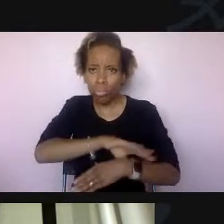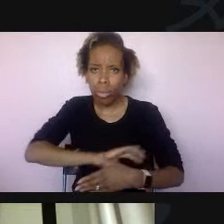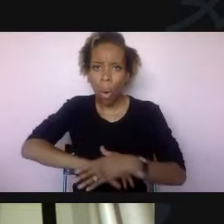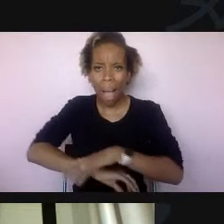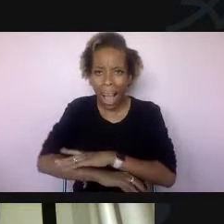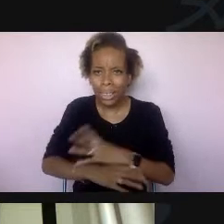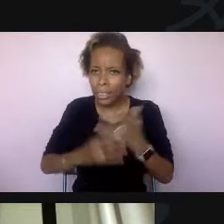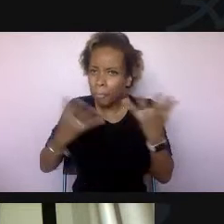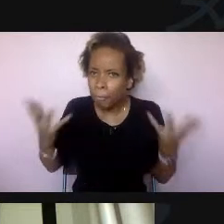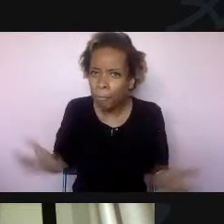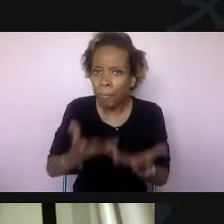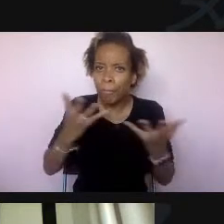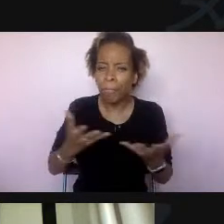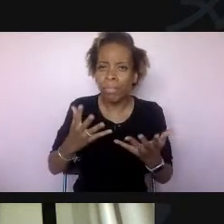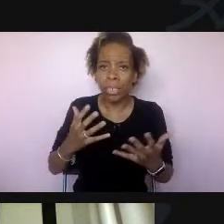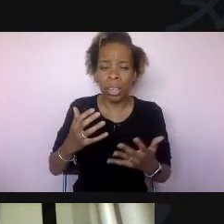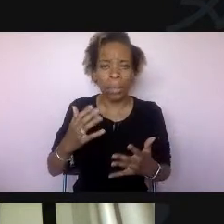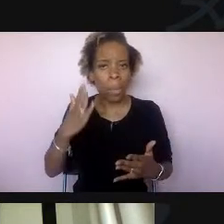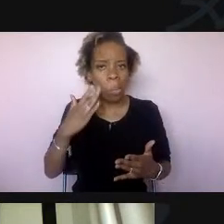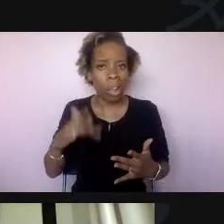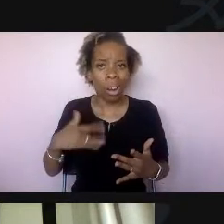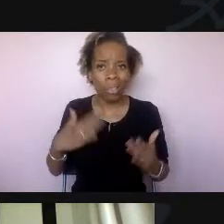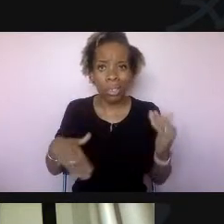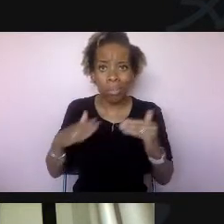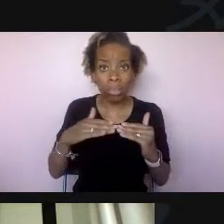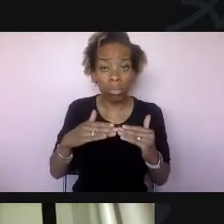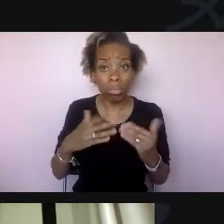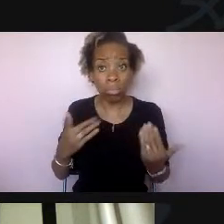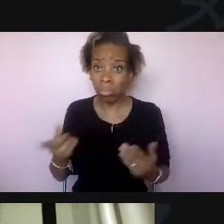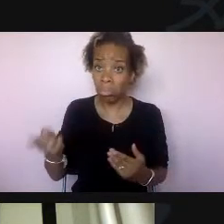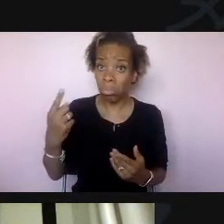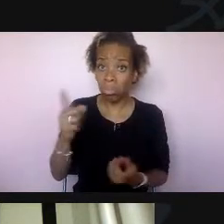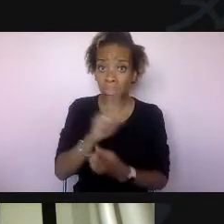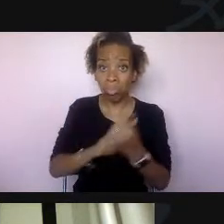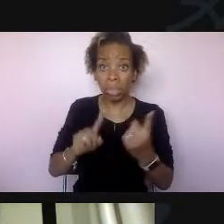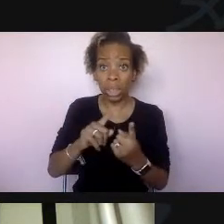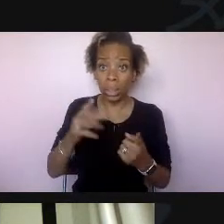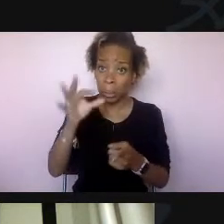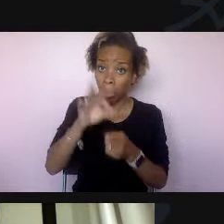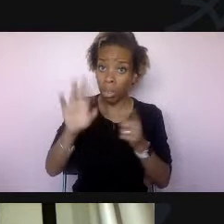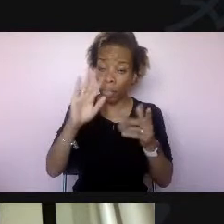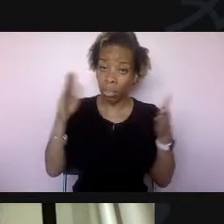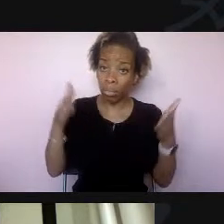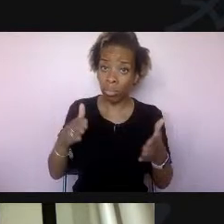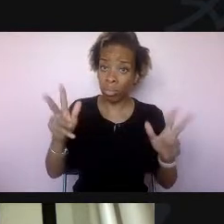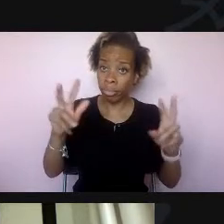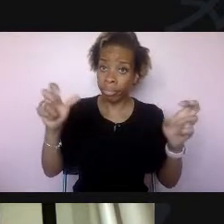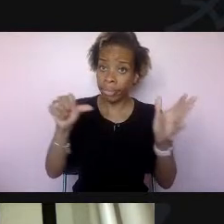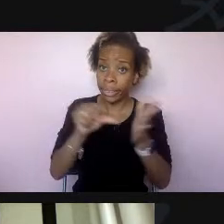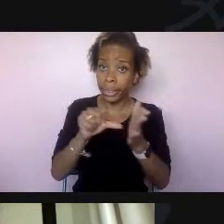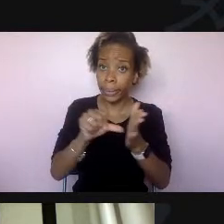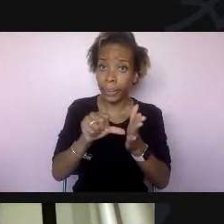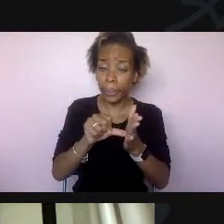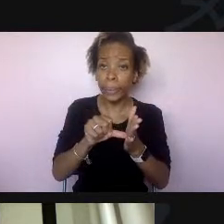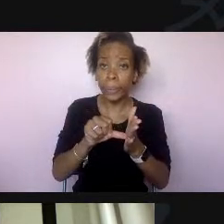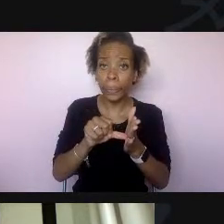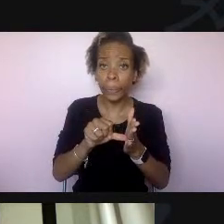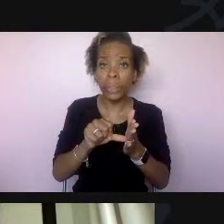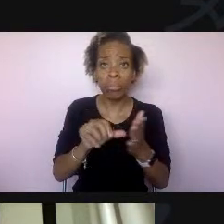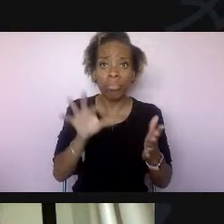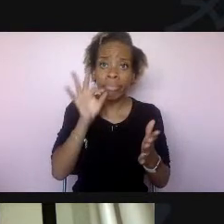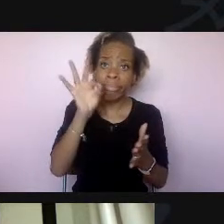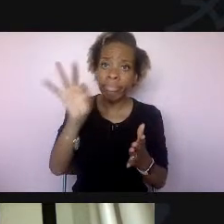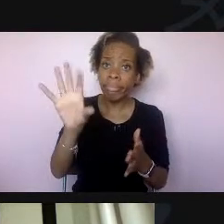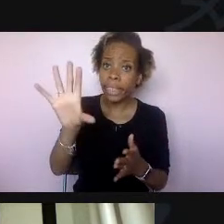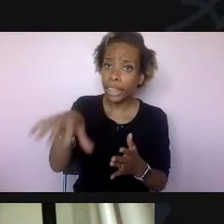Matter. You know, do they call a meeting and specifically talk about that issue and talk about some of the work that we could be asking the institution